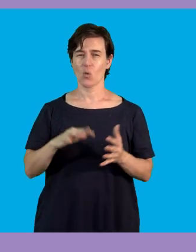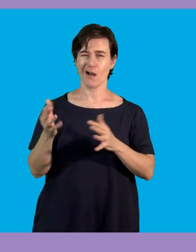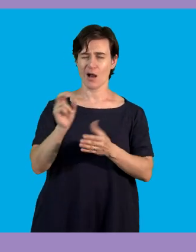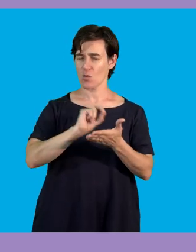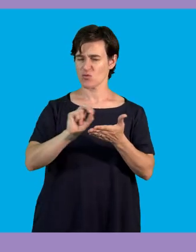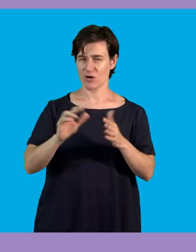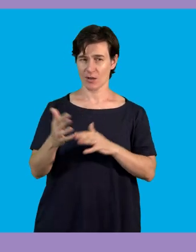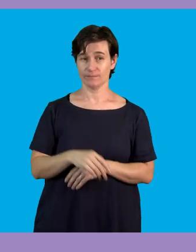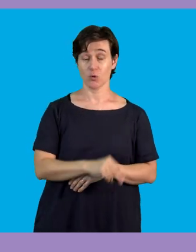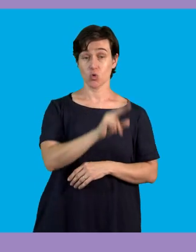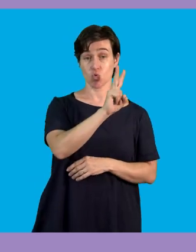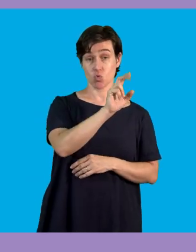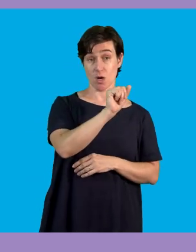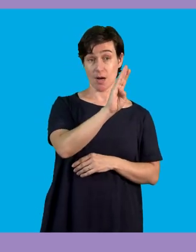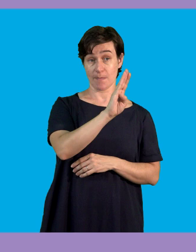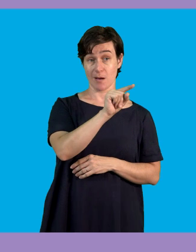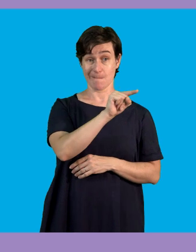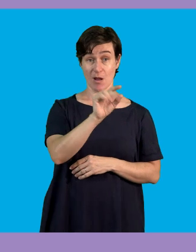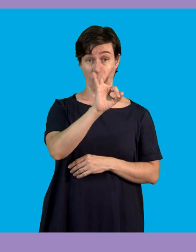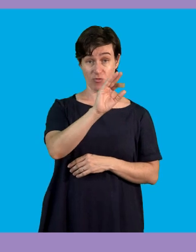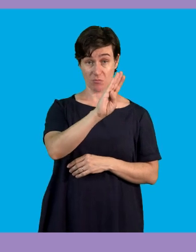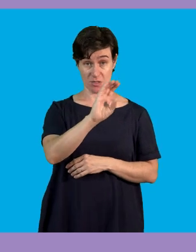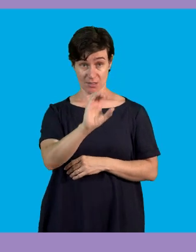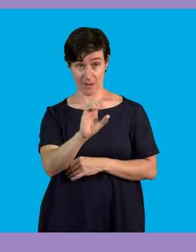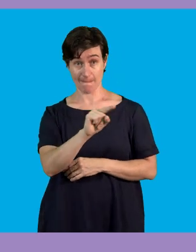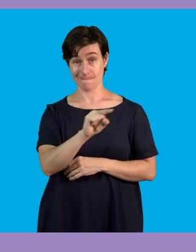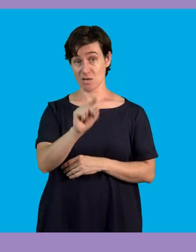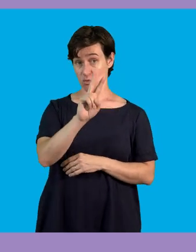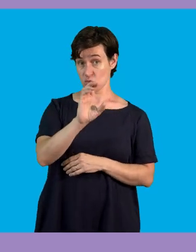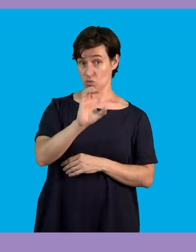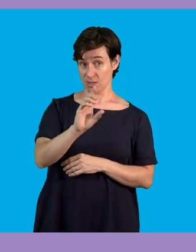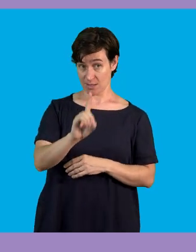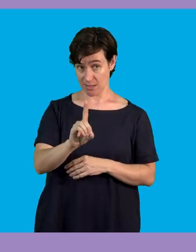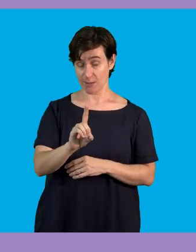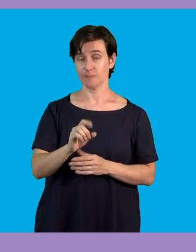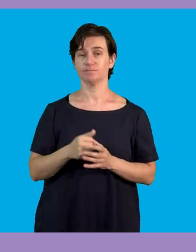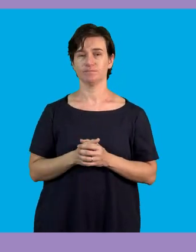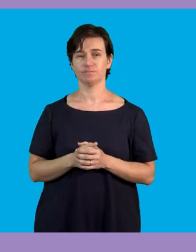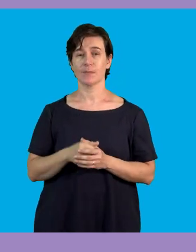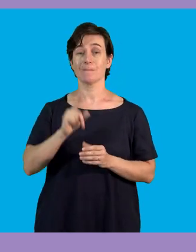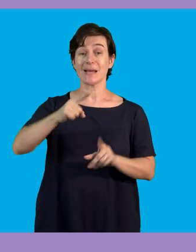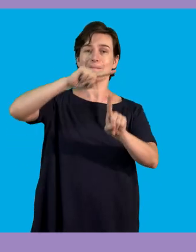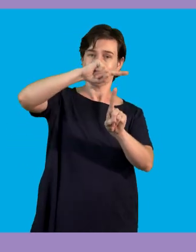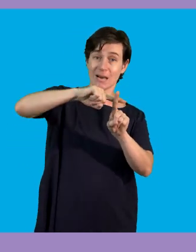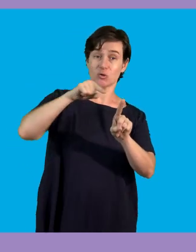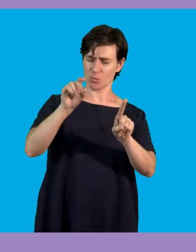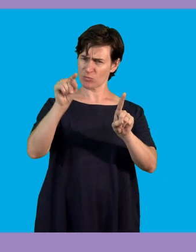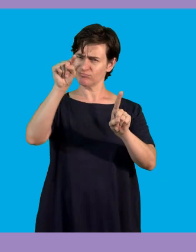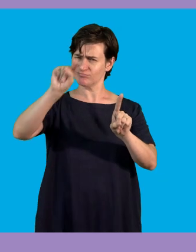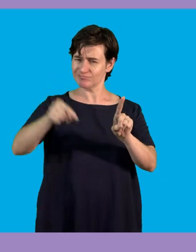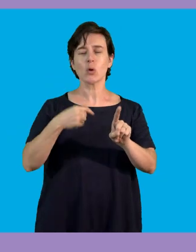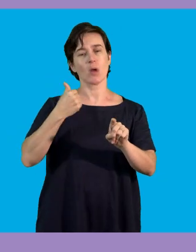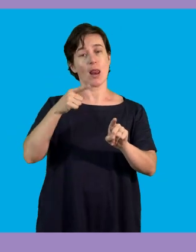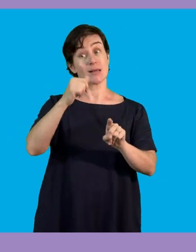be 2ab minus 3bc minus 2cd. We are adding, so we